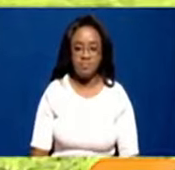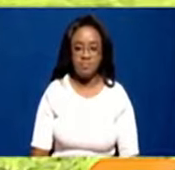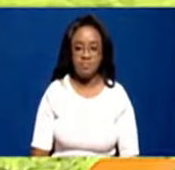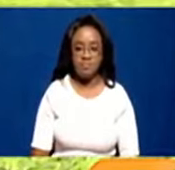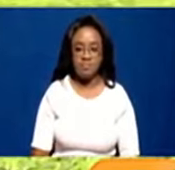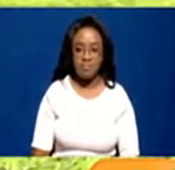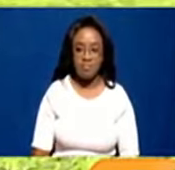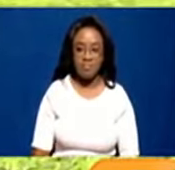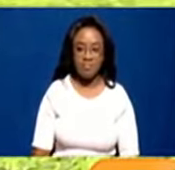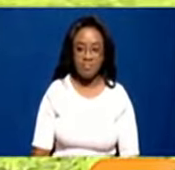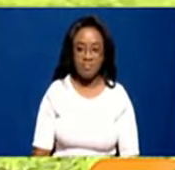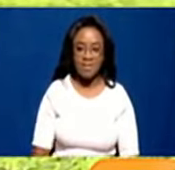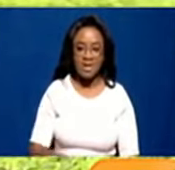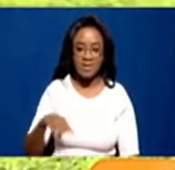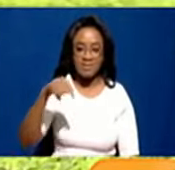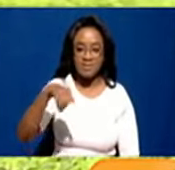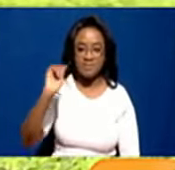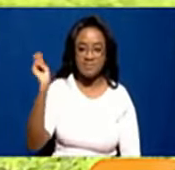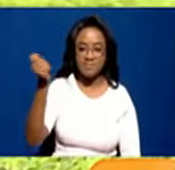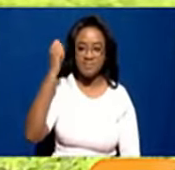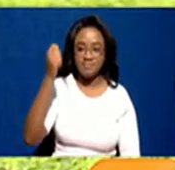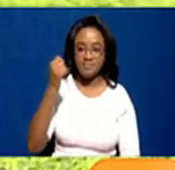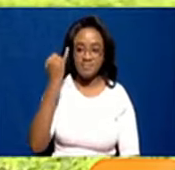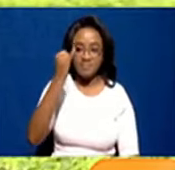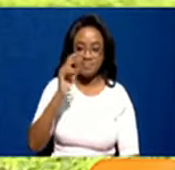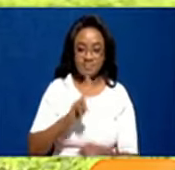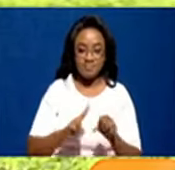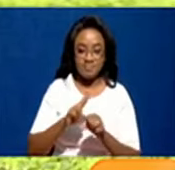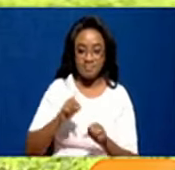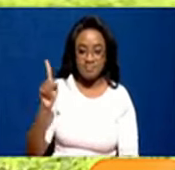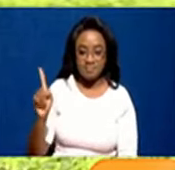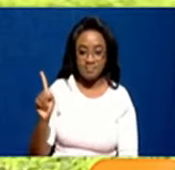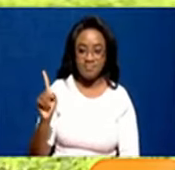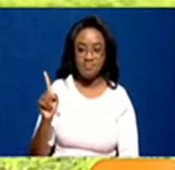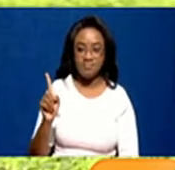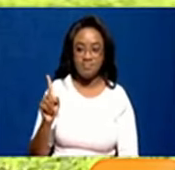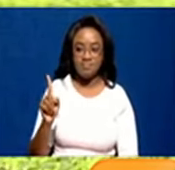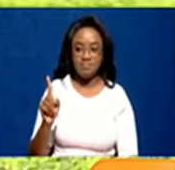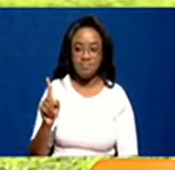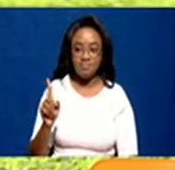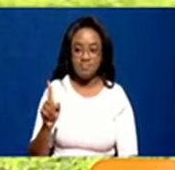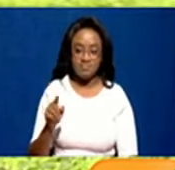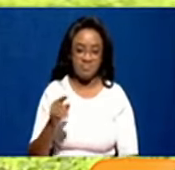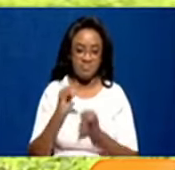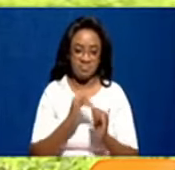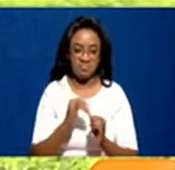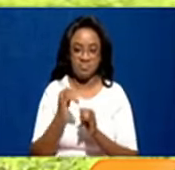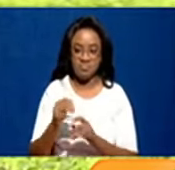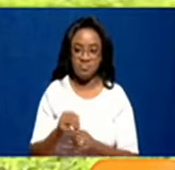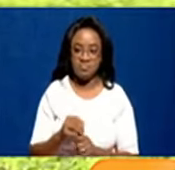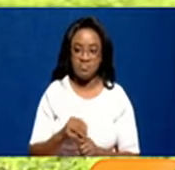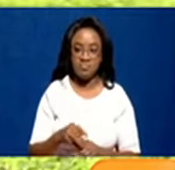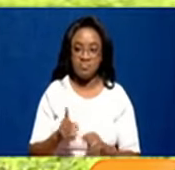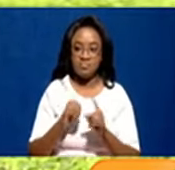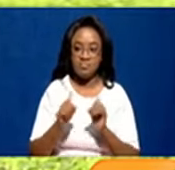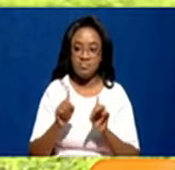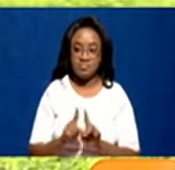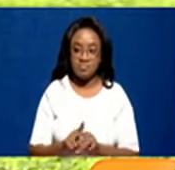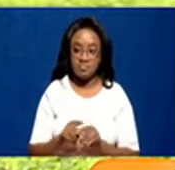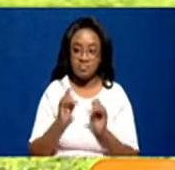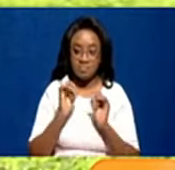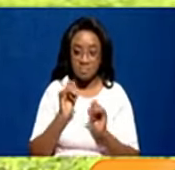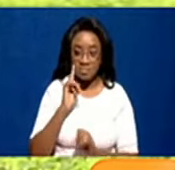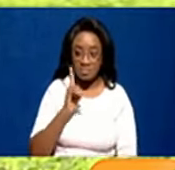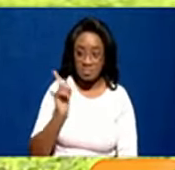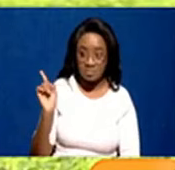In Kenya, the concept of using drones as a commercial product is still relatively new. But if the impact of